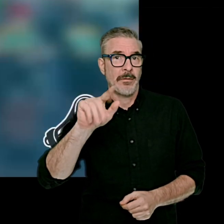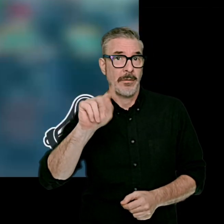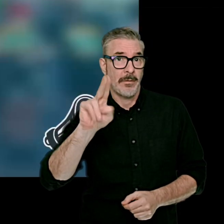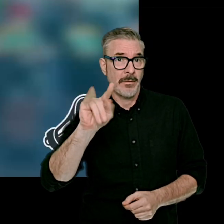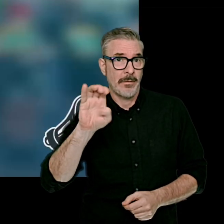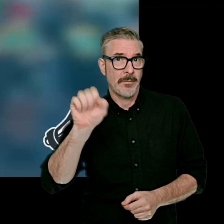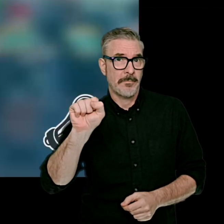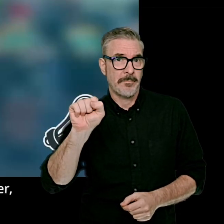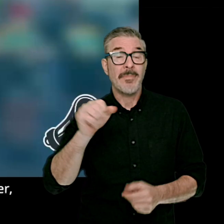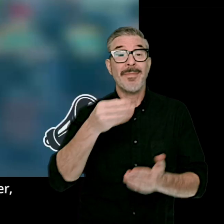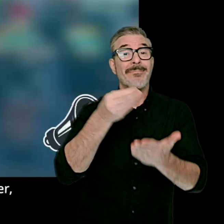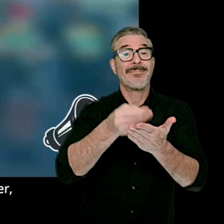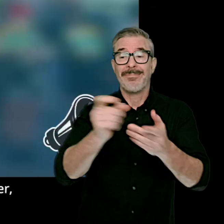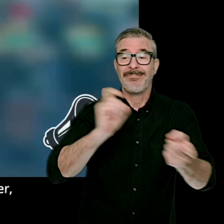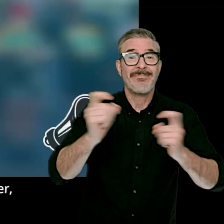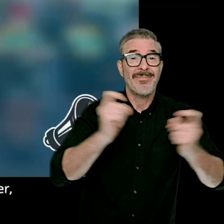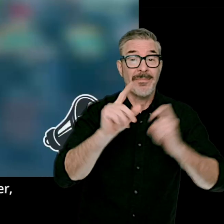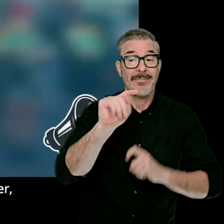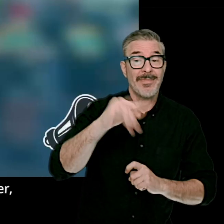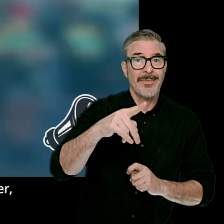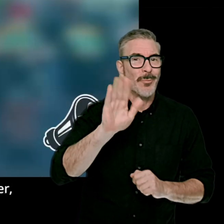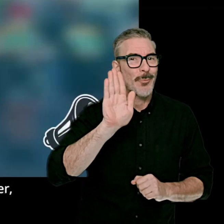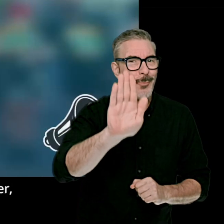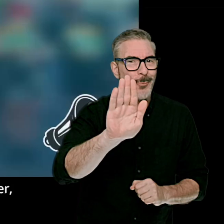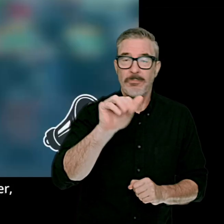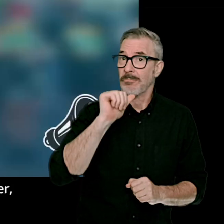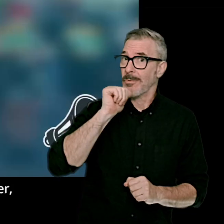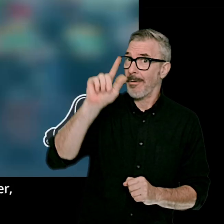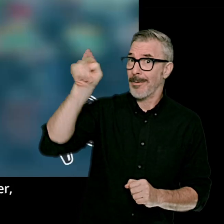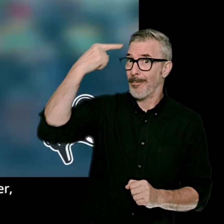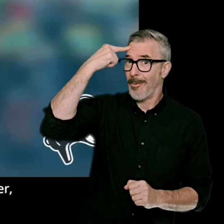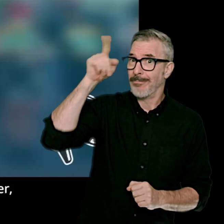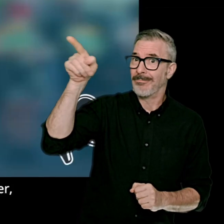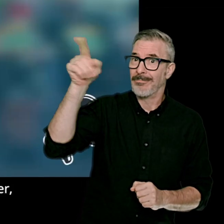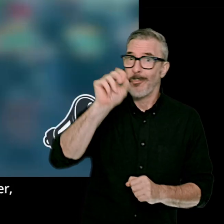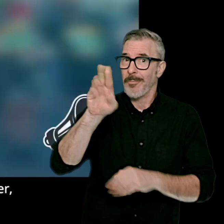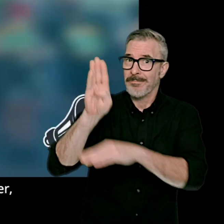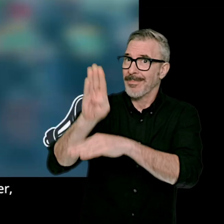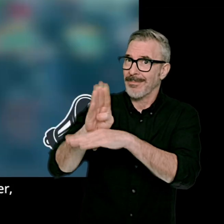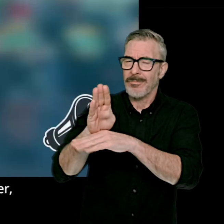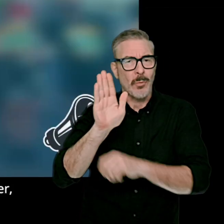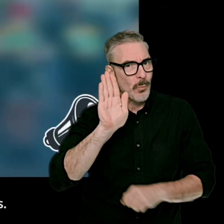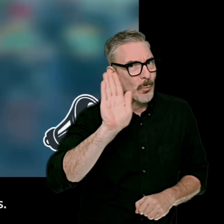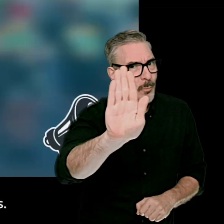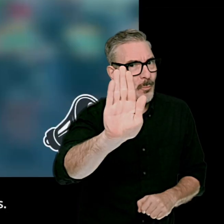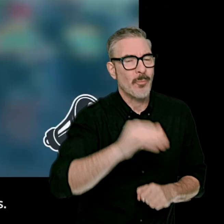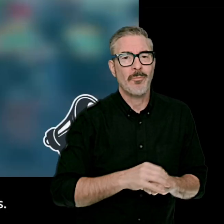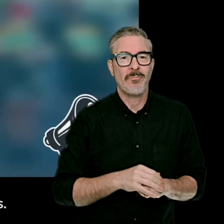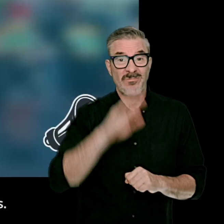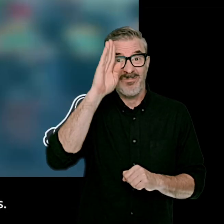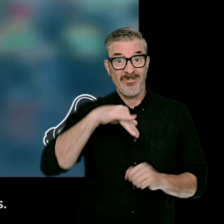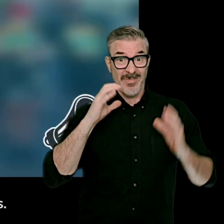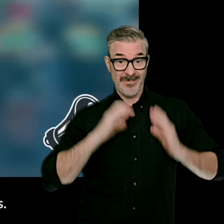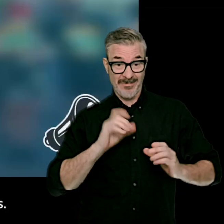Tips are money paid to you by a customer instead of the employer. And that customer assumes it will go to